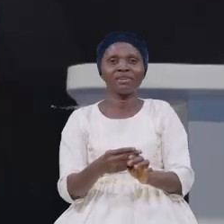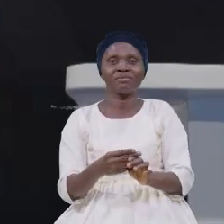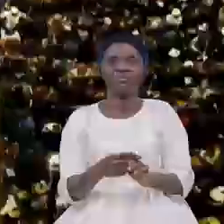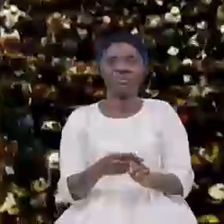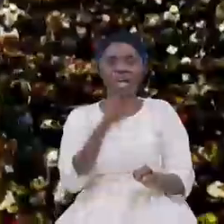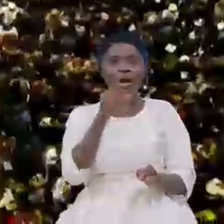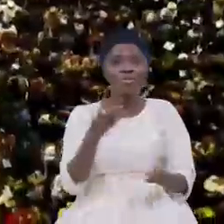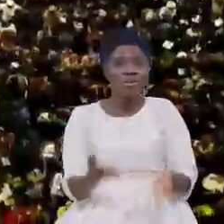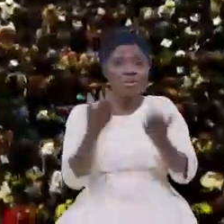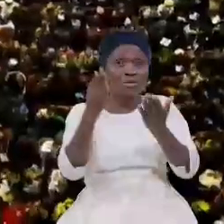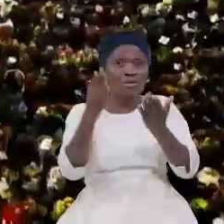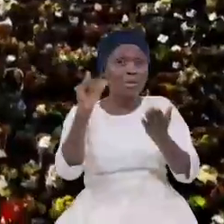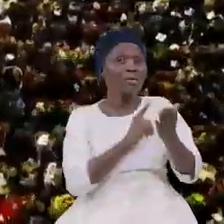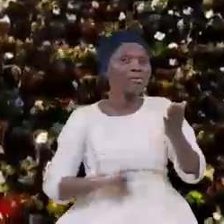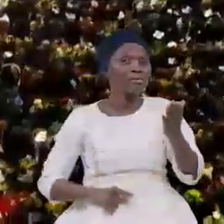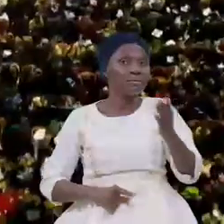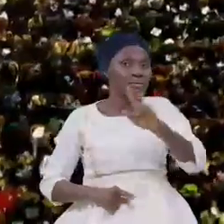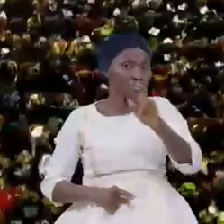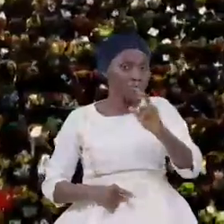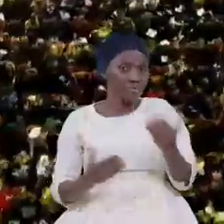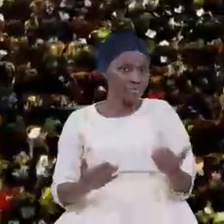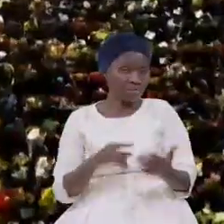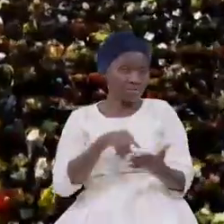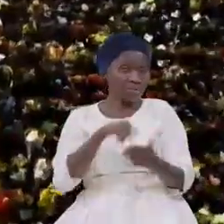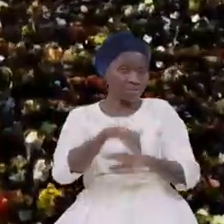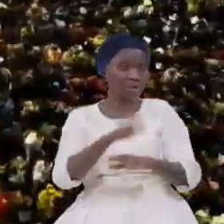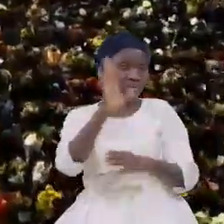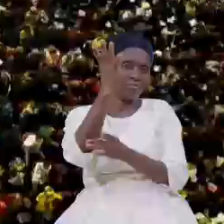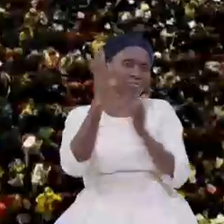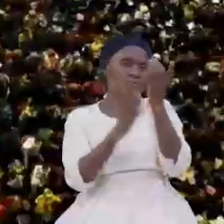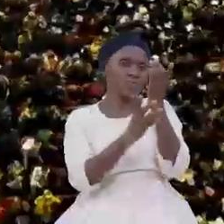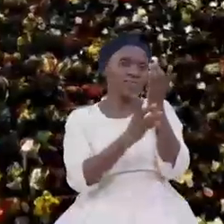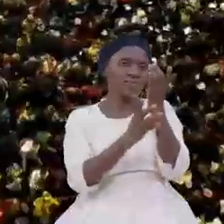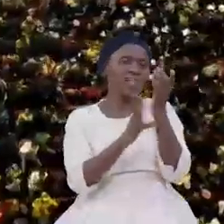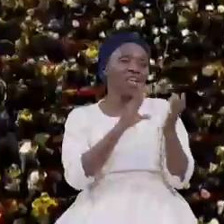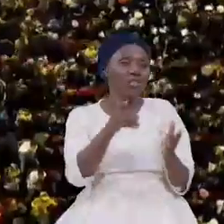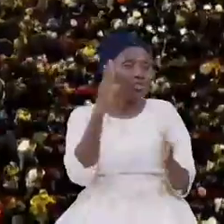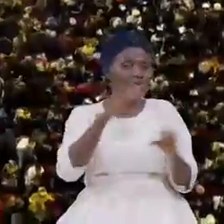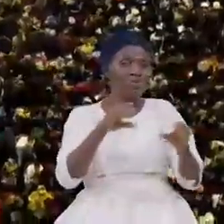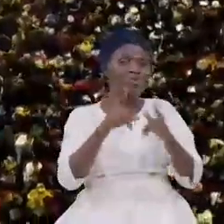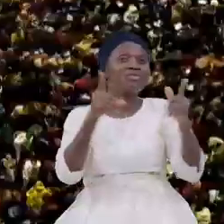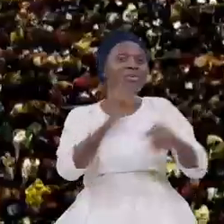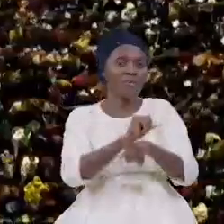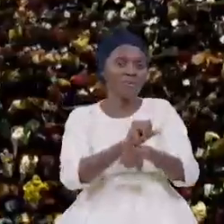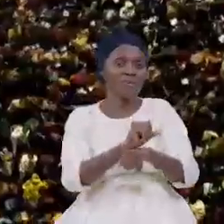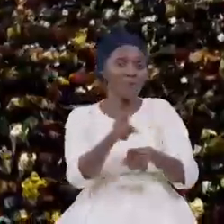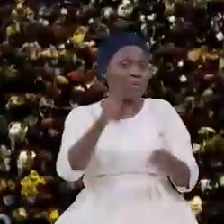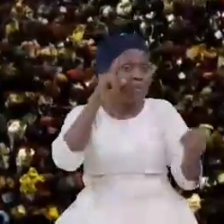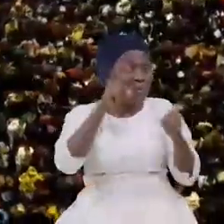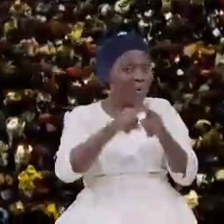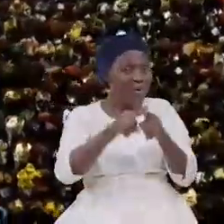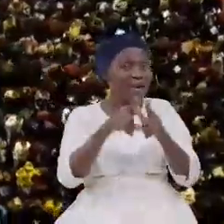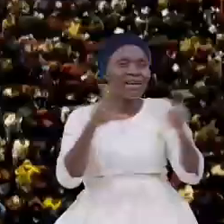Emmanuel tonight? And you do exploits. Brother, exploits.